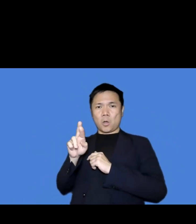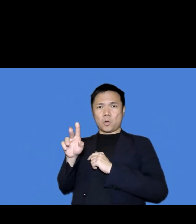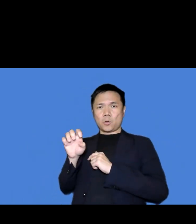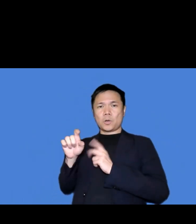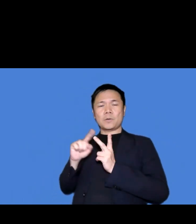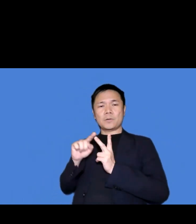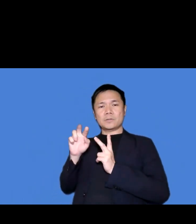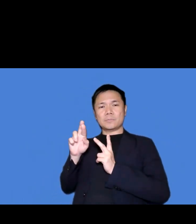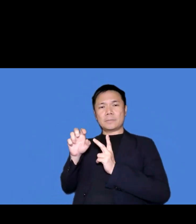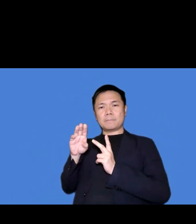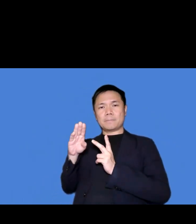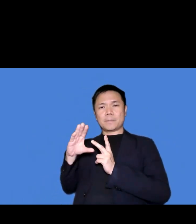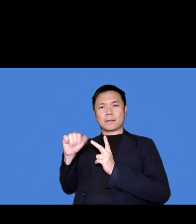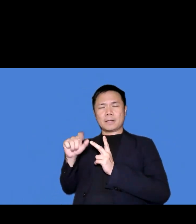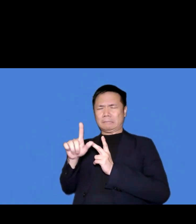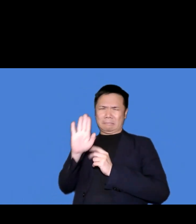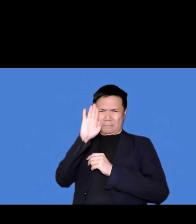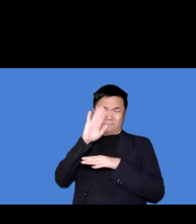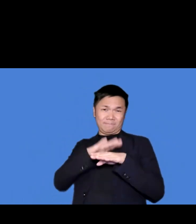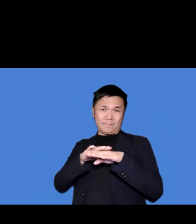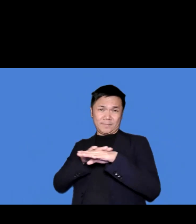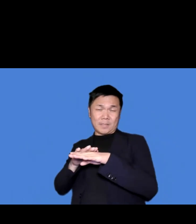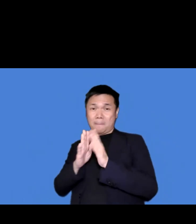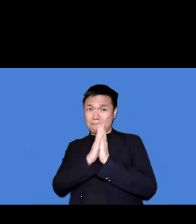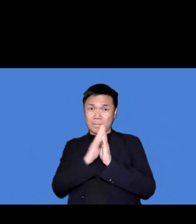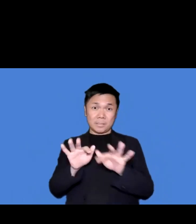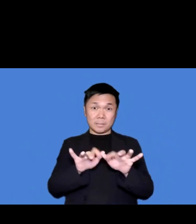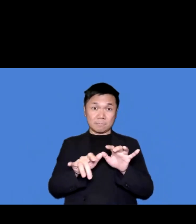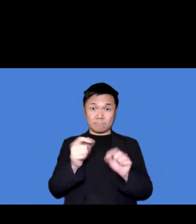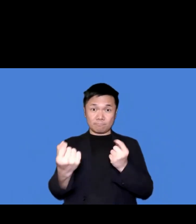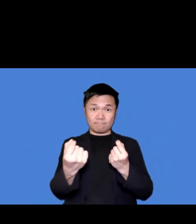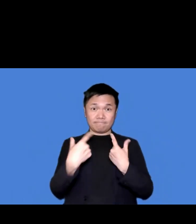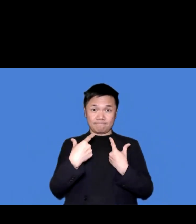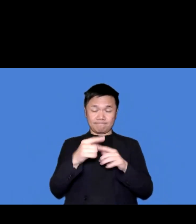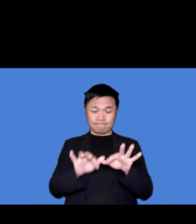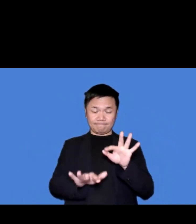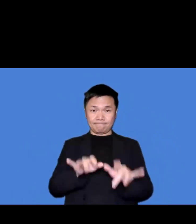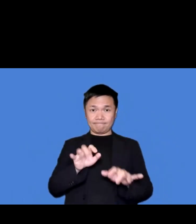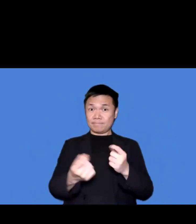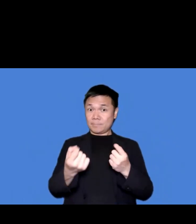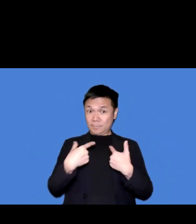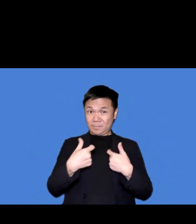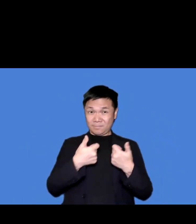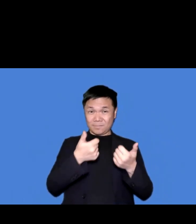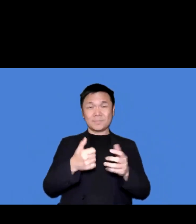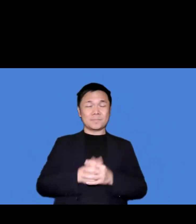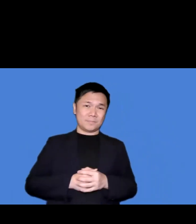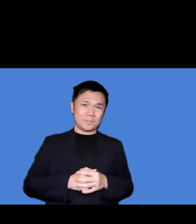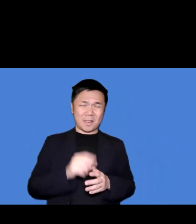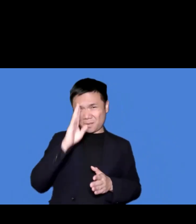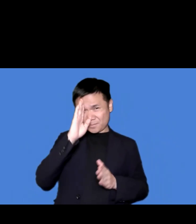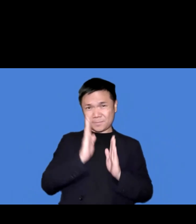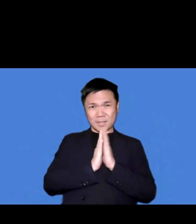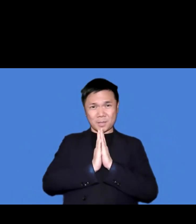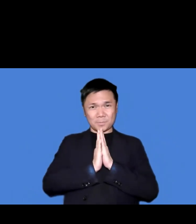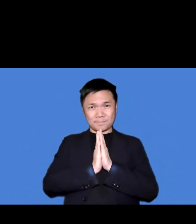Deepika. And if you don't mind, if you can put your interventions in the chat, you know, I will be very grateful,